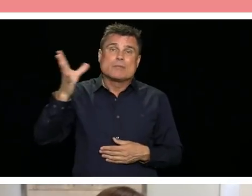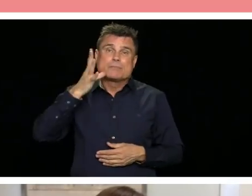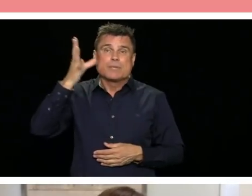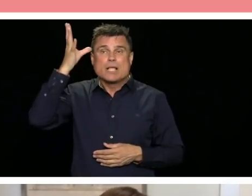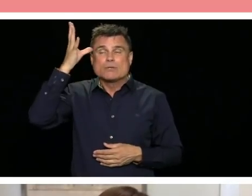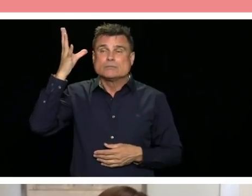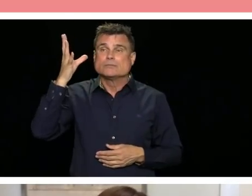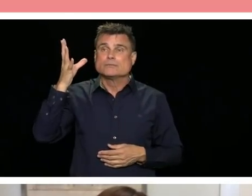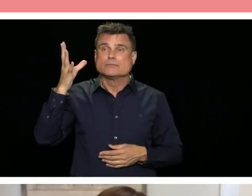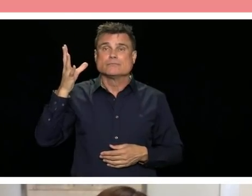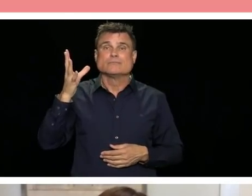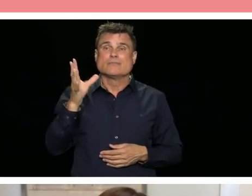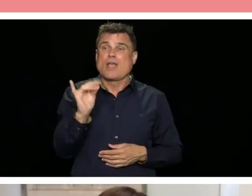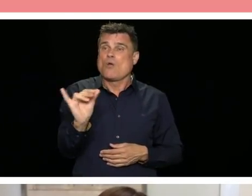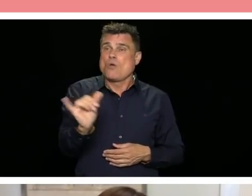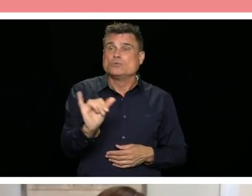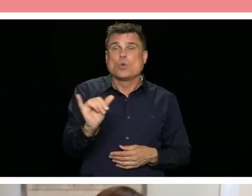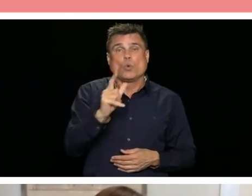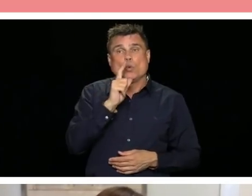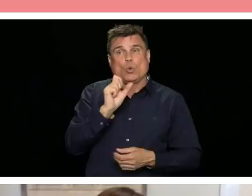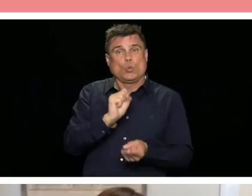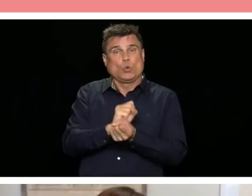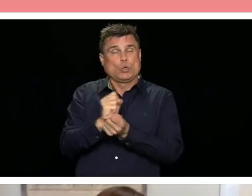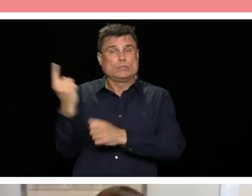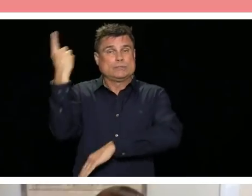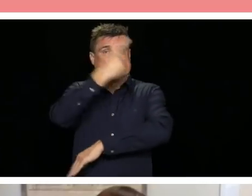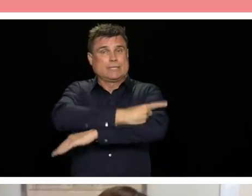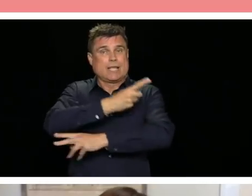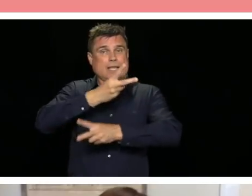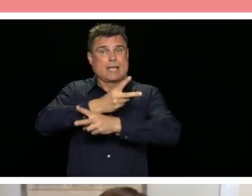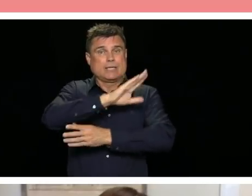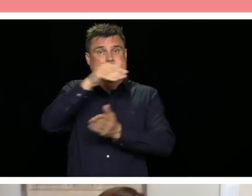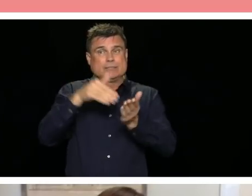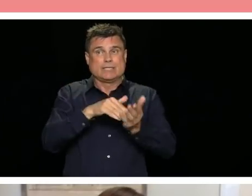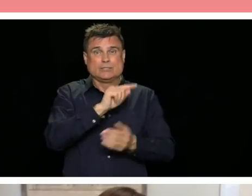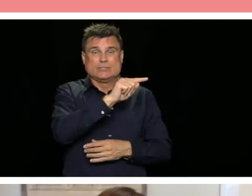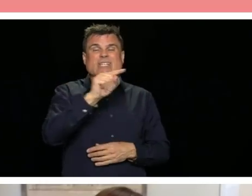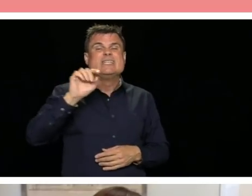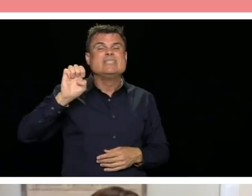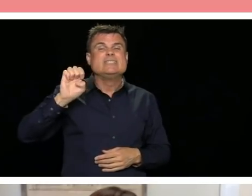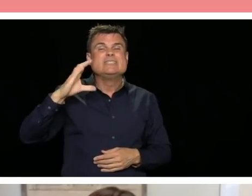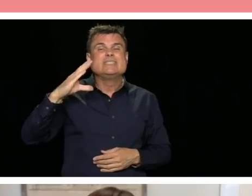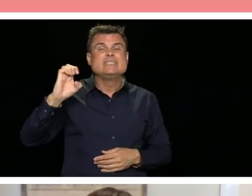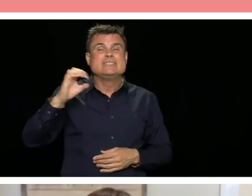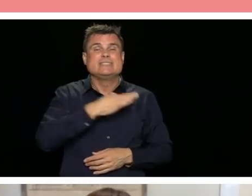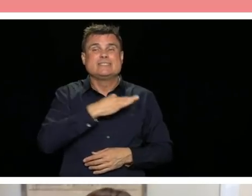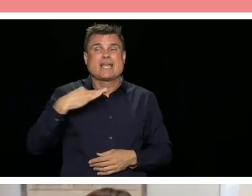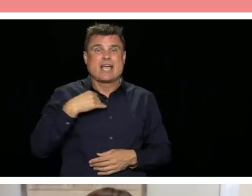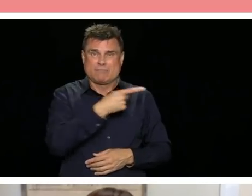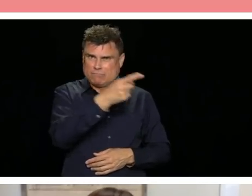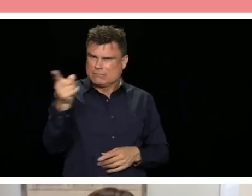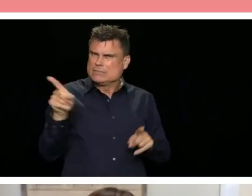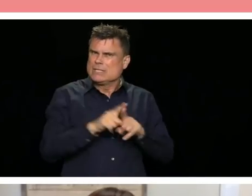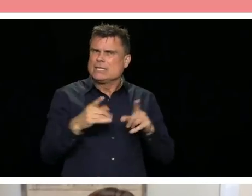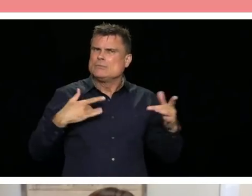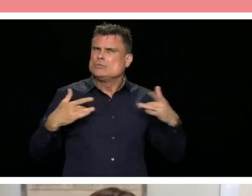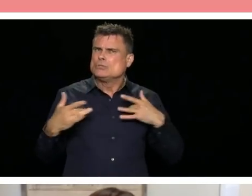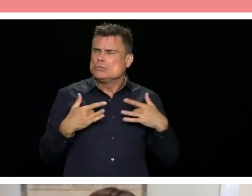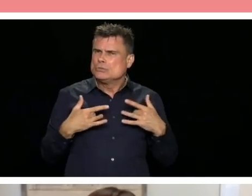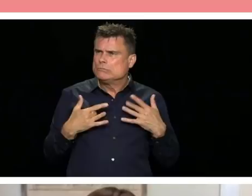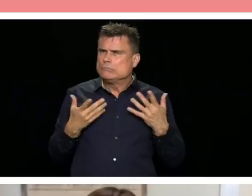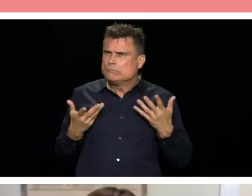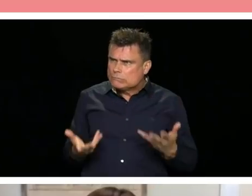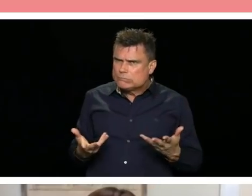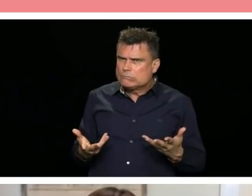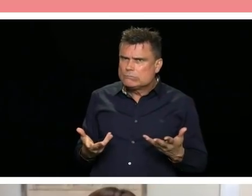And of course, every childcare setting can be different. There are some small operators, family care providers, or large centers. And